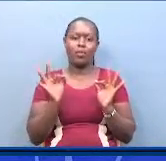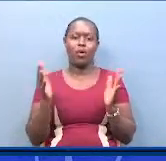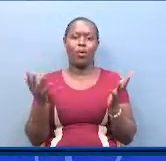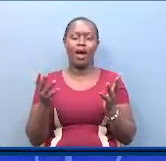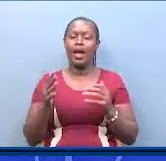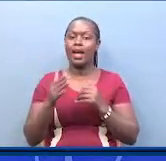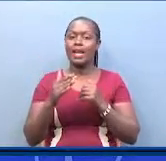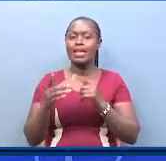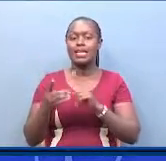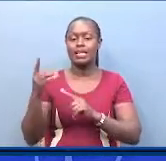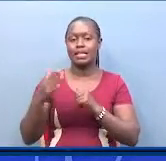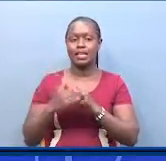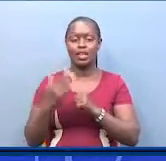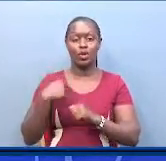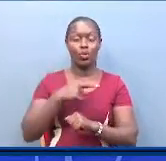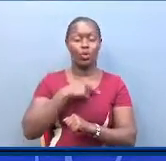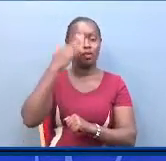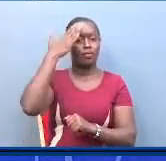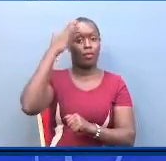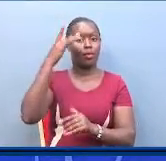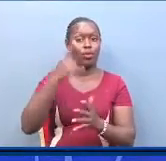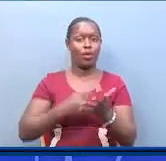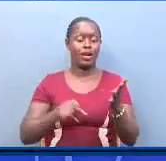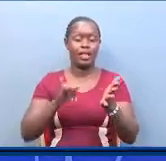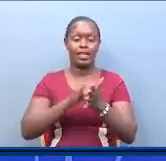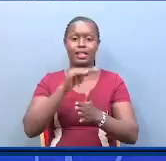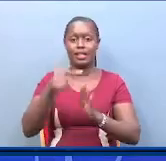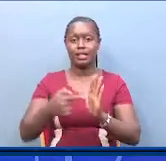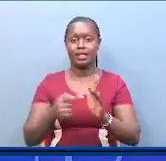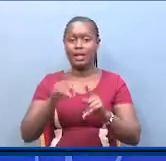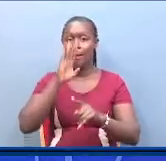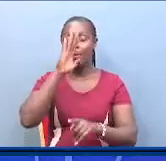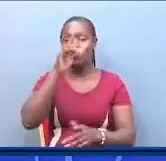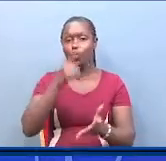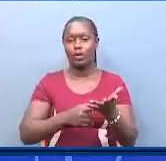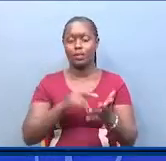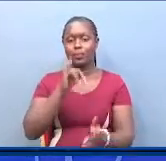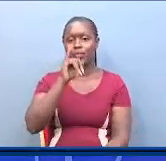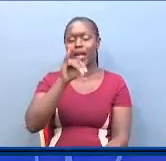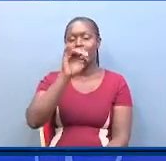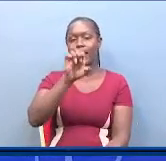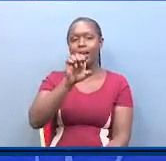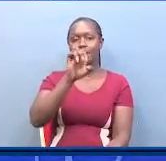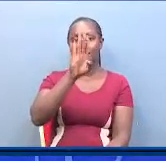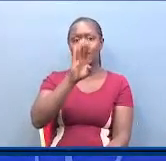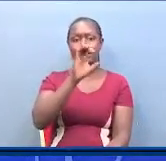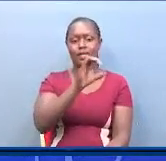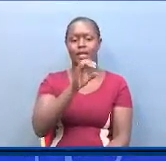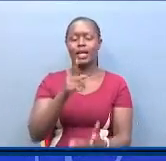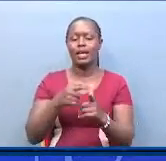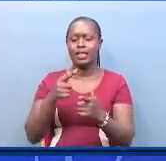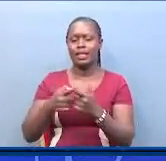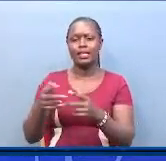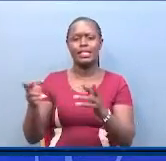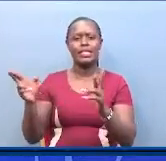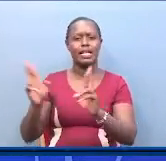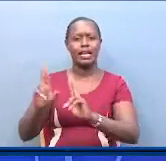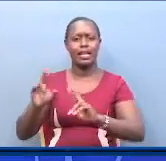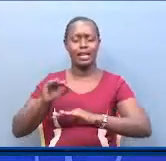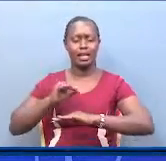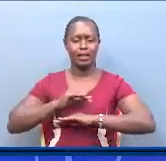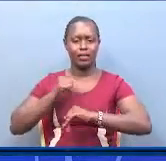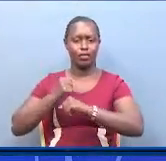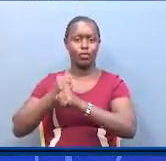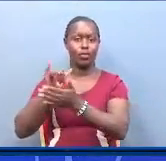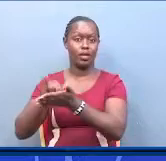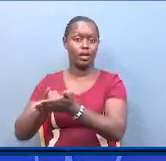we're happy that the referee themselves, being IBC, is judicious enough to deliver a vote. And it's not only IBC